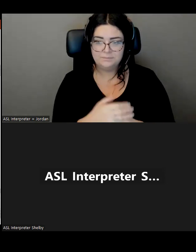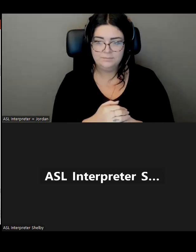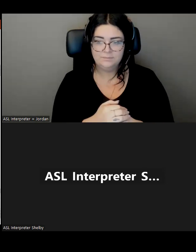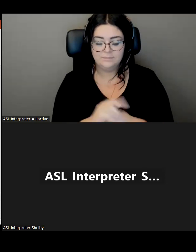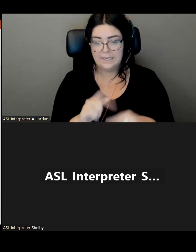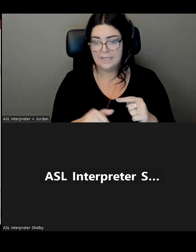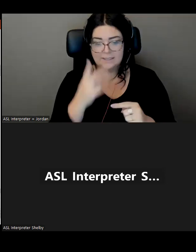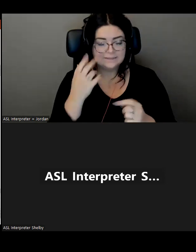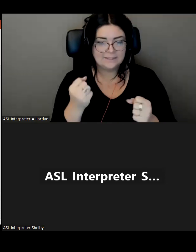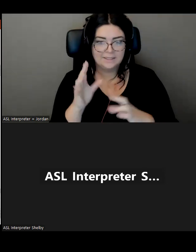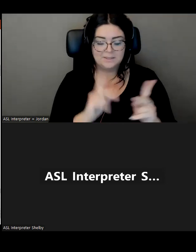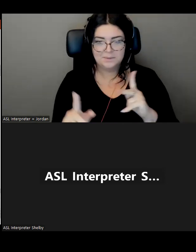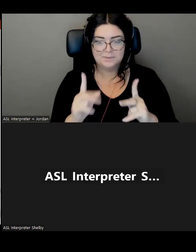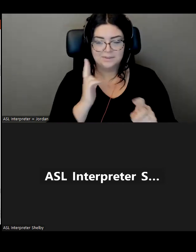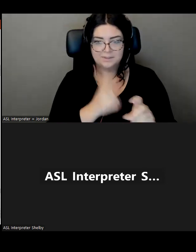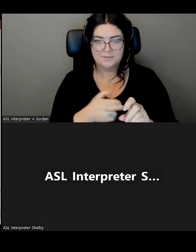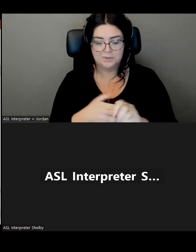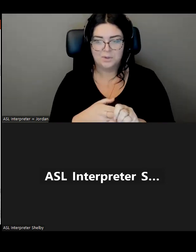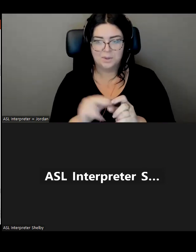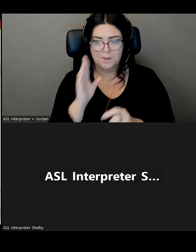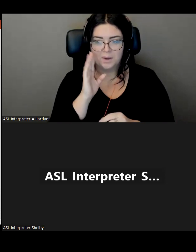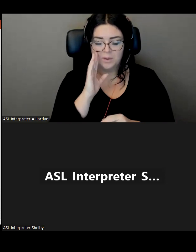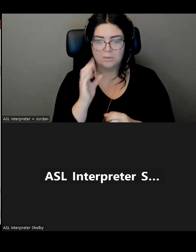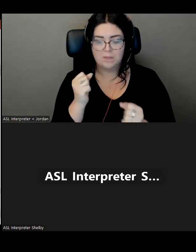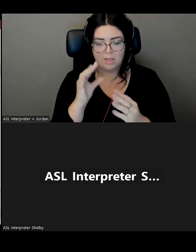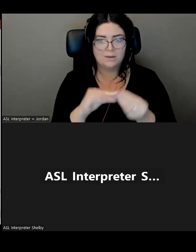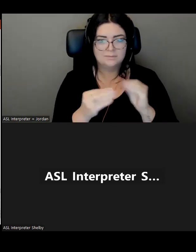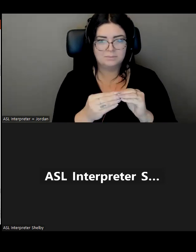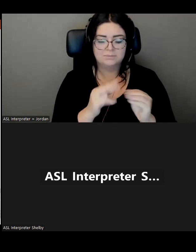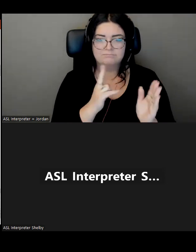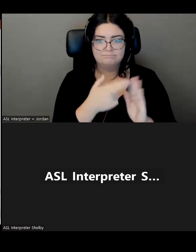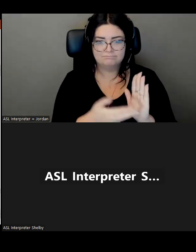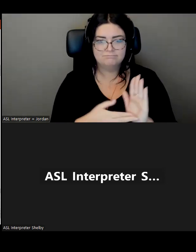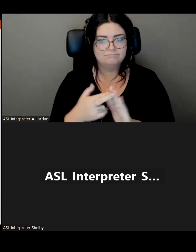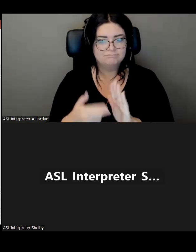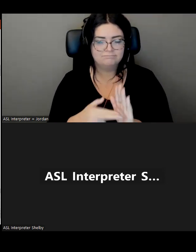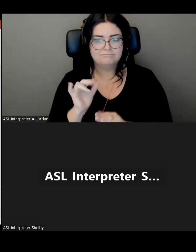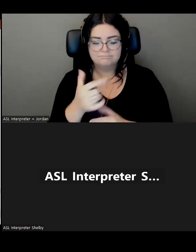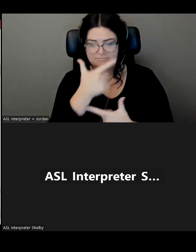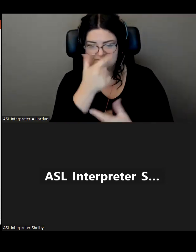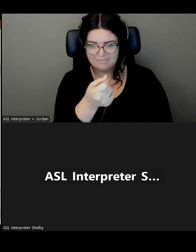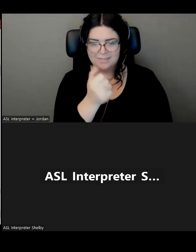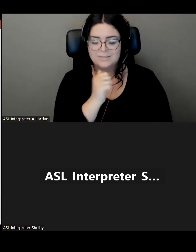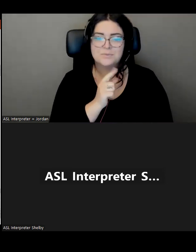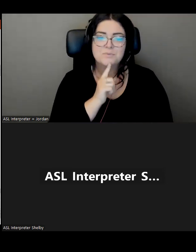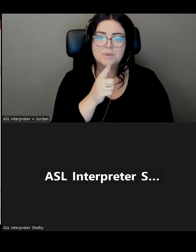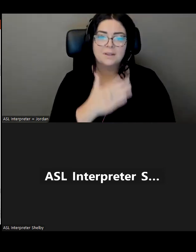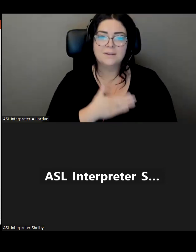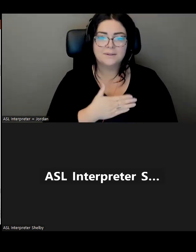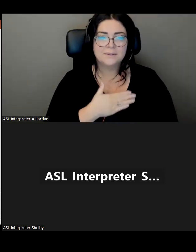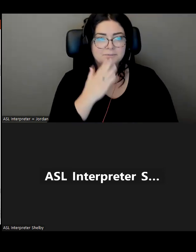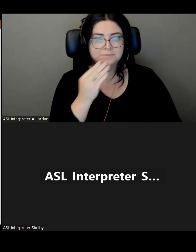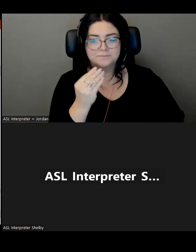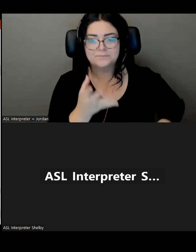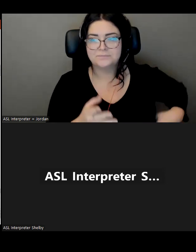see how many people are on or anything, but I know there was quite a high number of registration and interest. So we're really happy to tell you